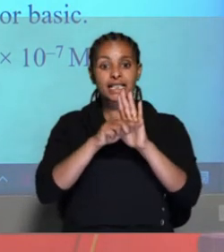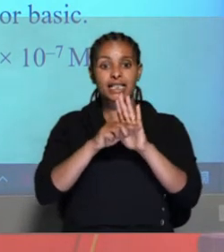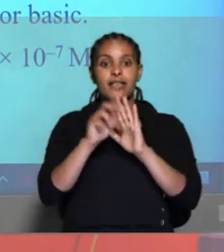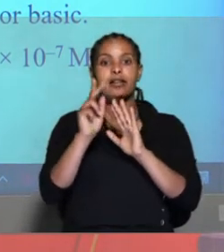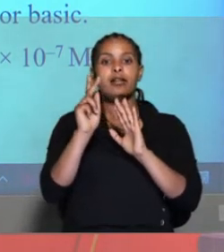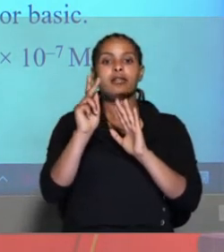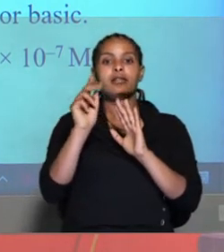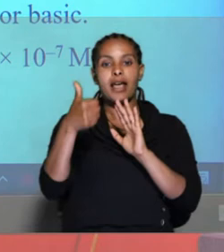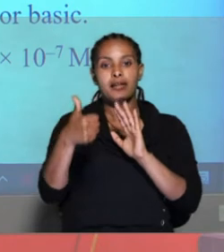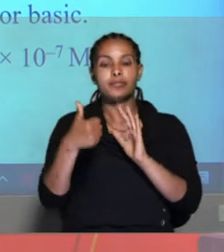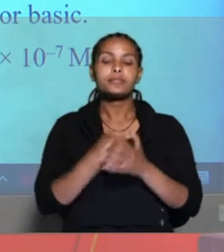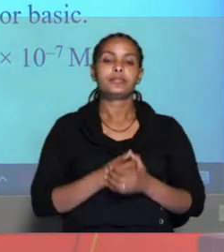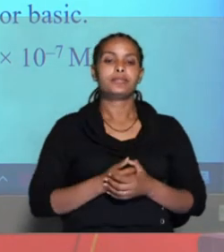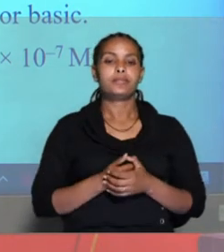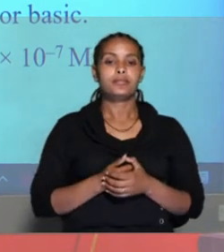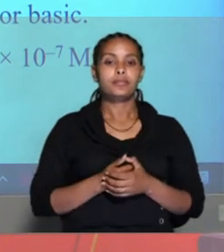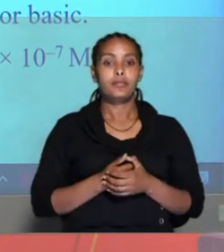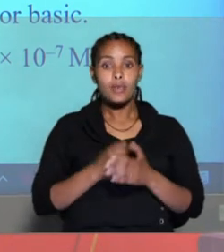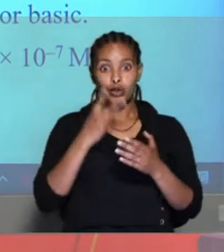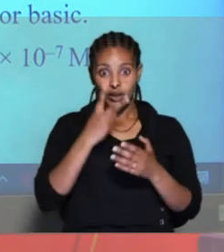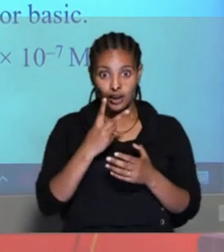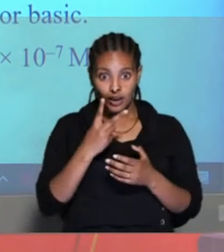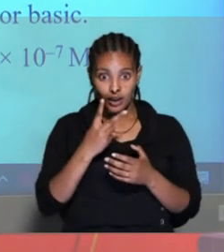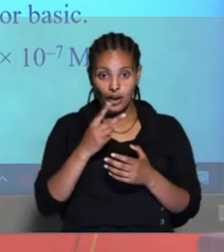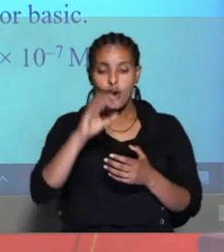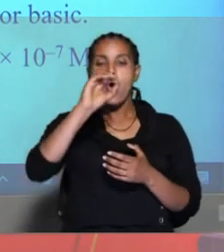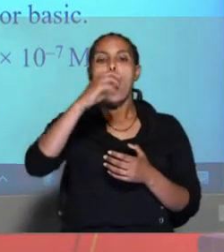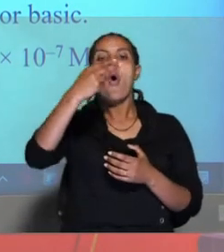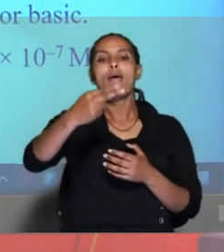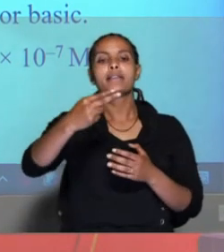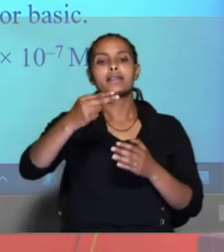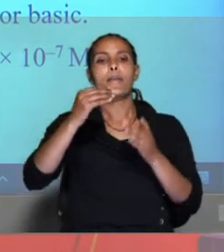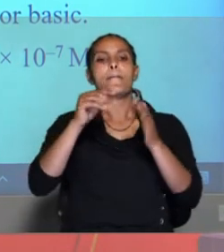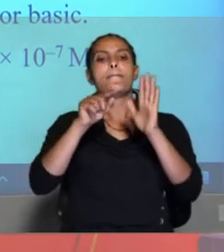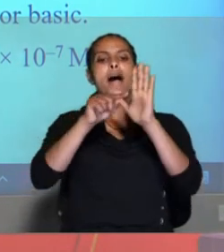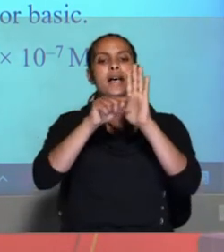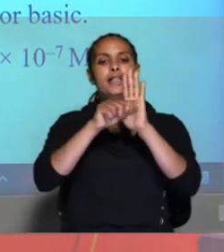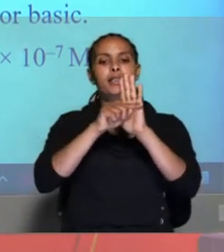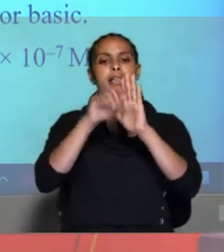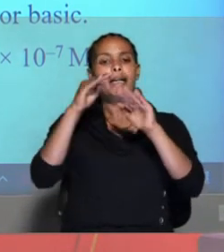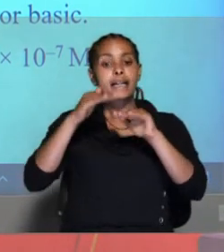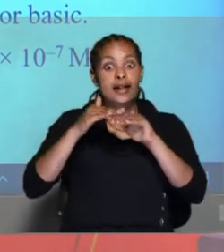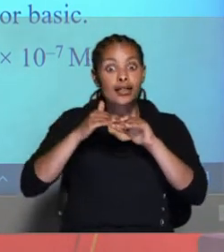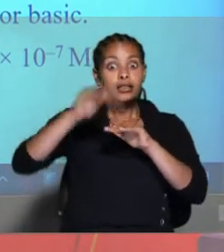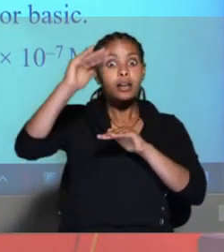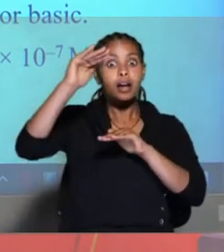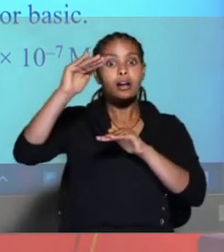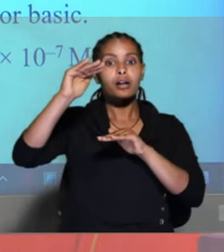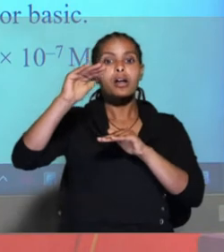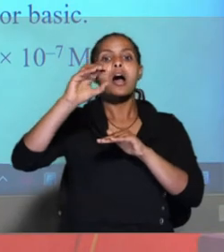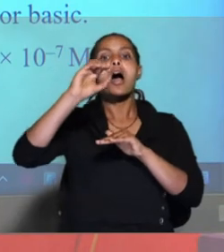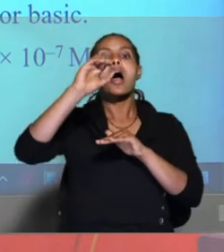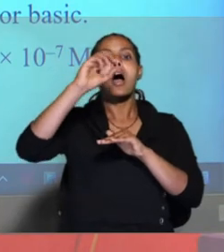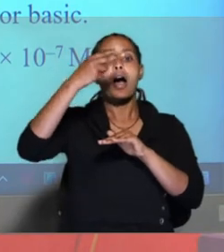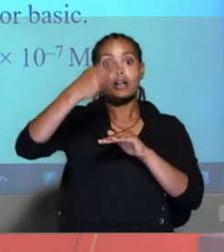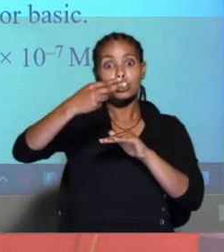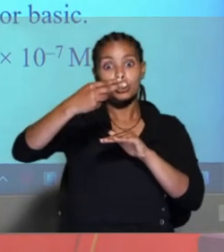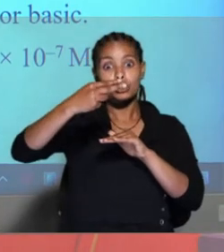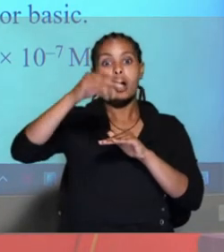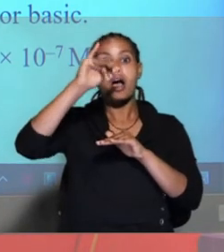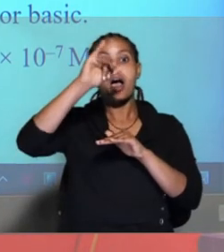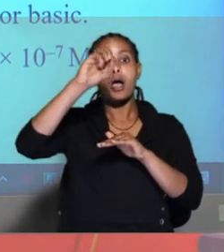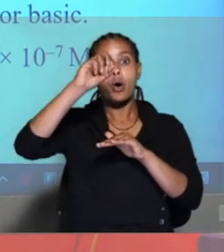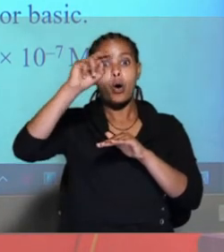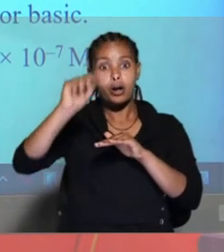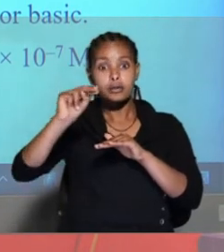10. You see? OH minus concentration is greater than hydrogen ion